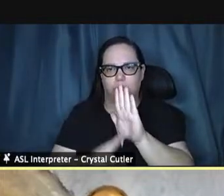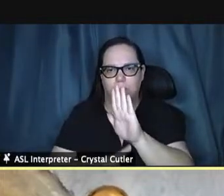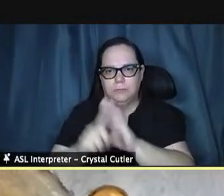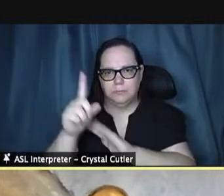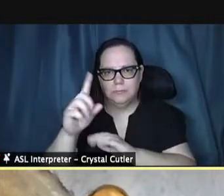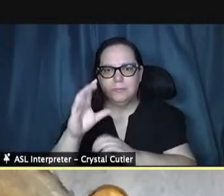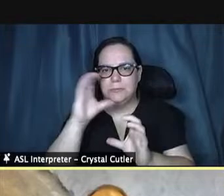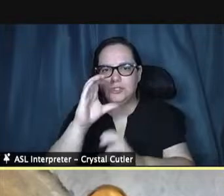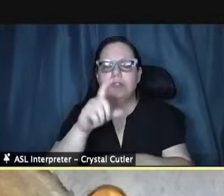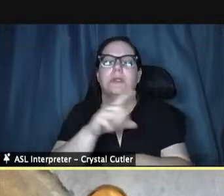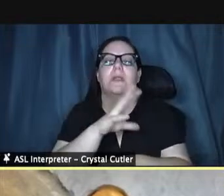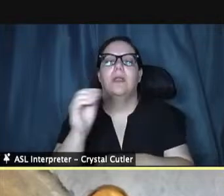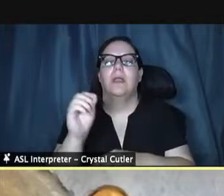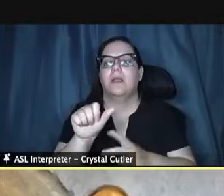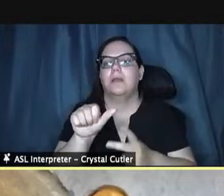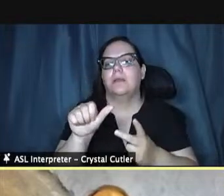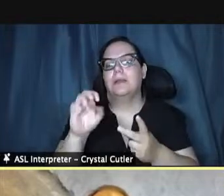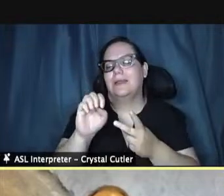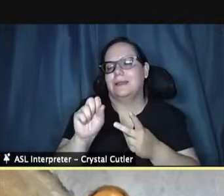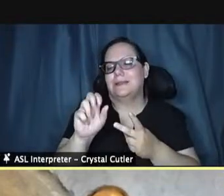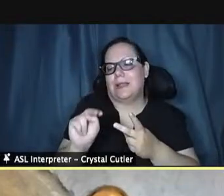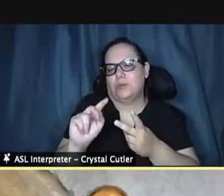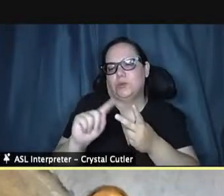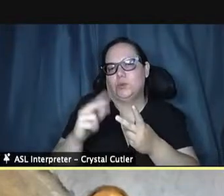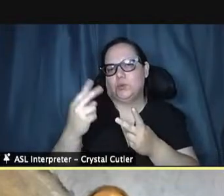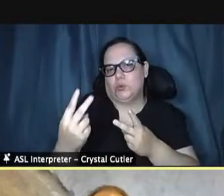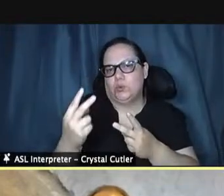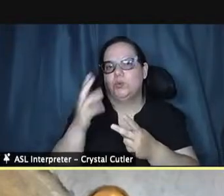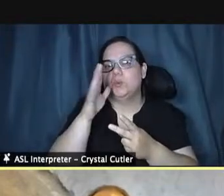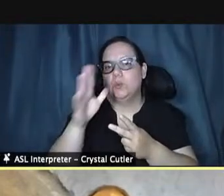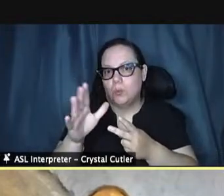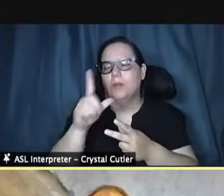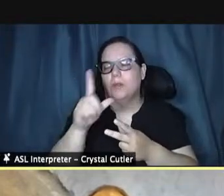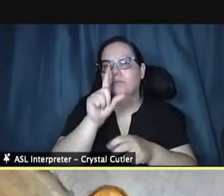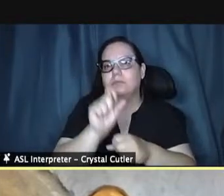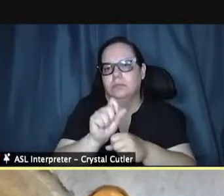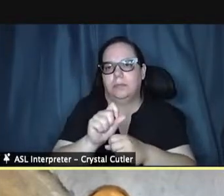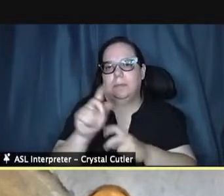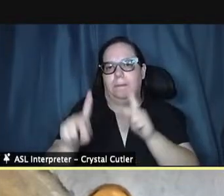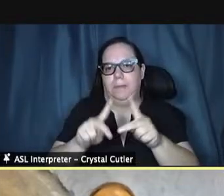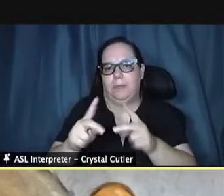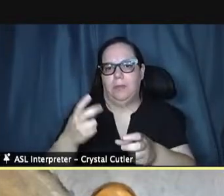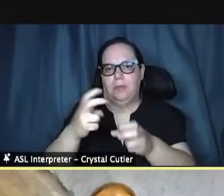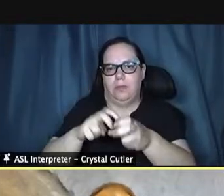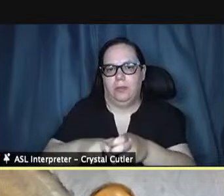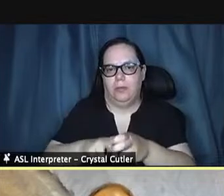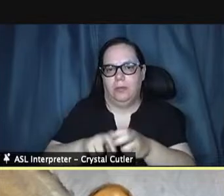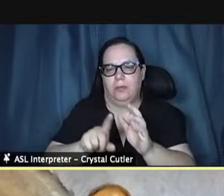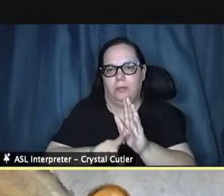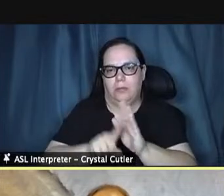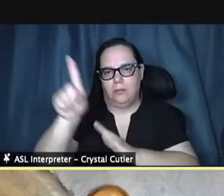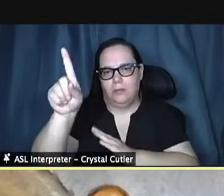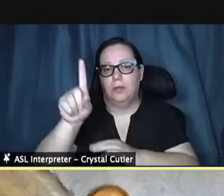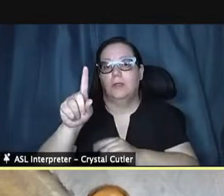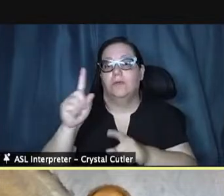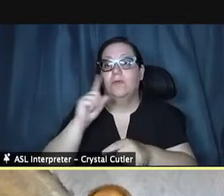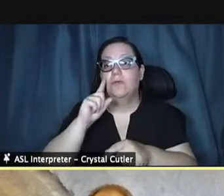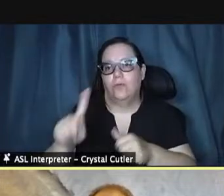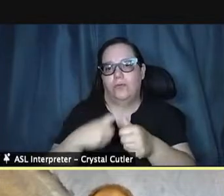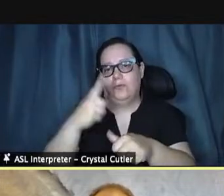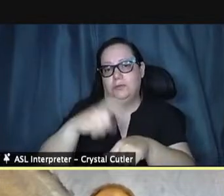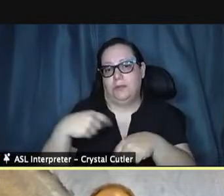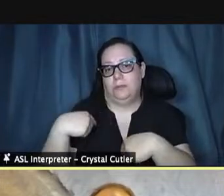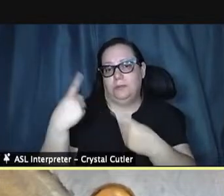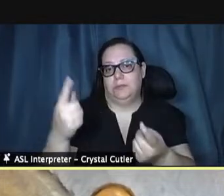propel astronauts in deep space for the first time since Apollo is being prepared for delivery later this summer.